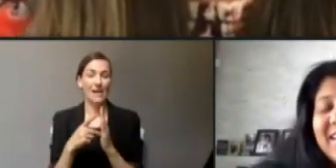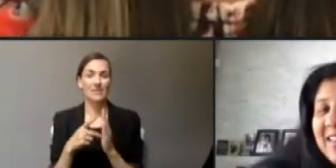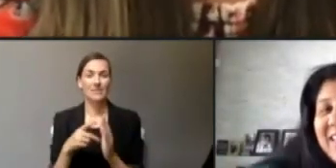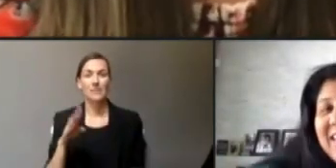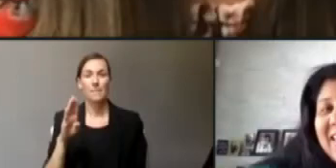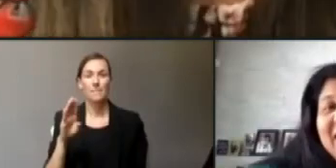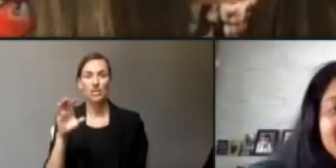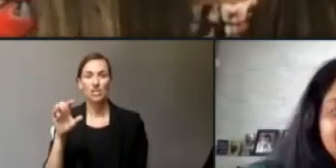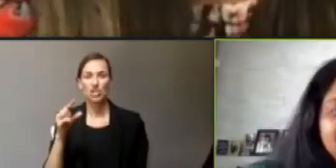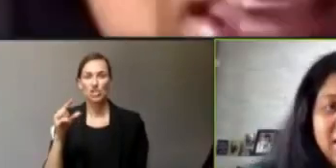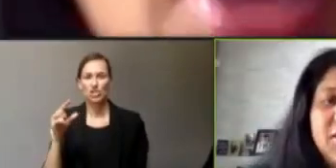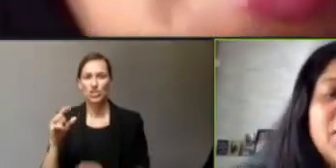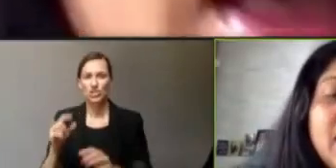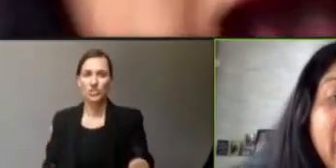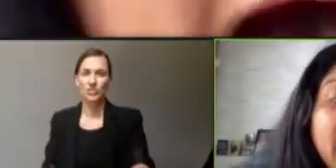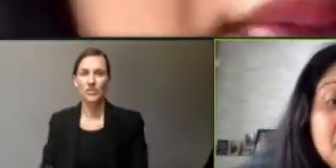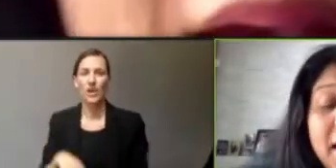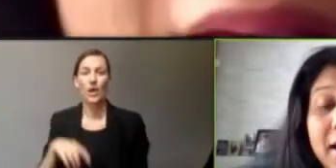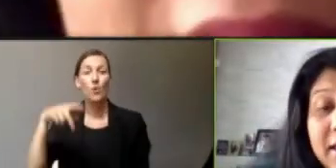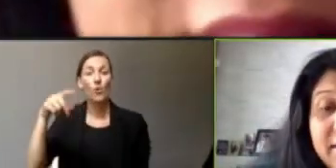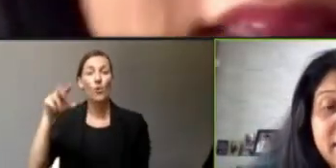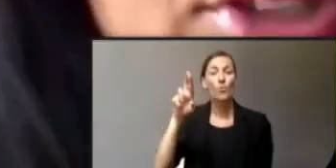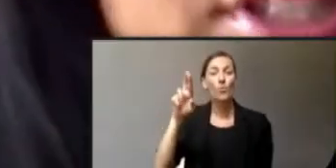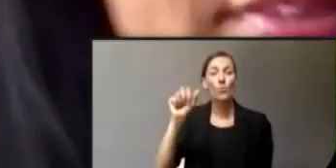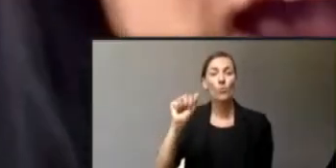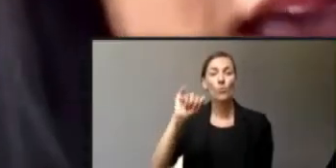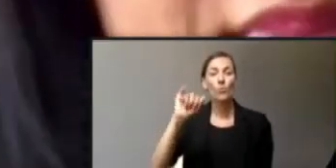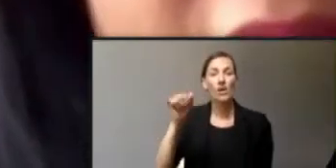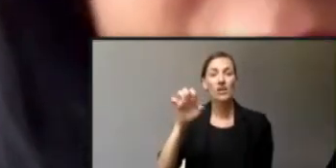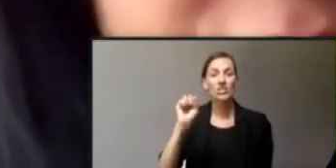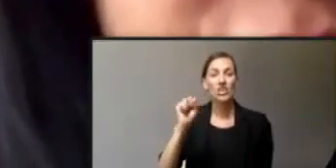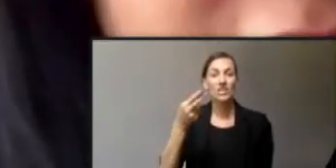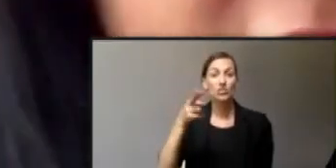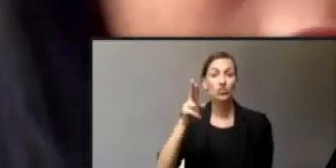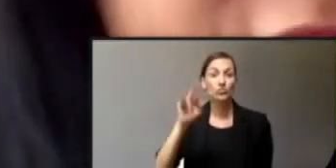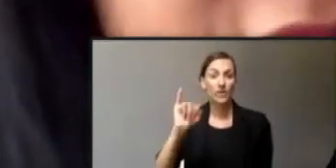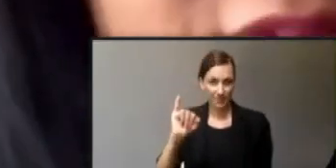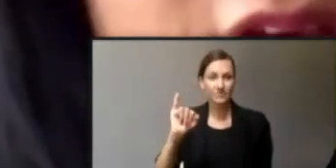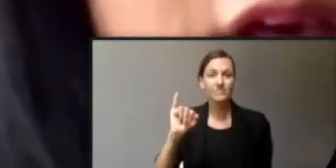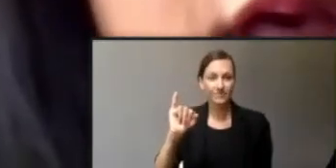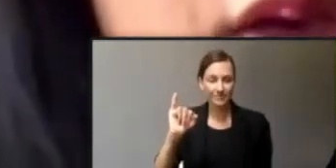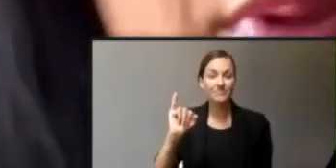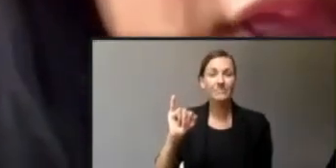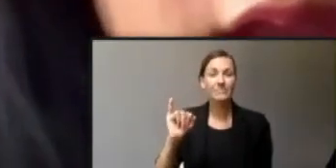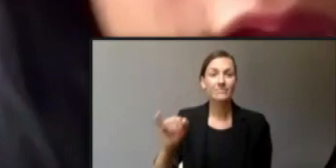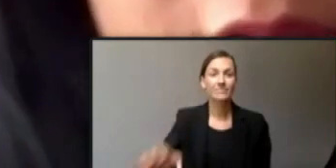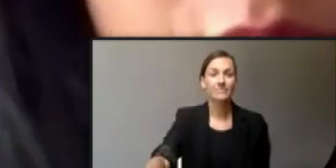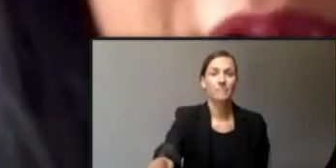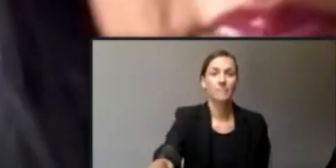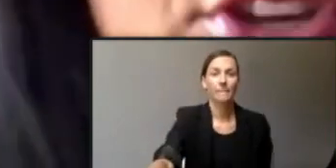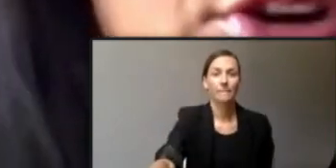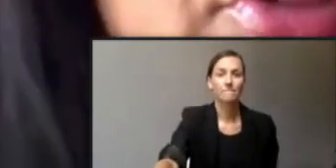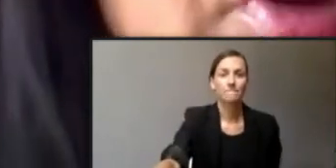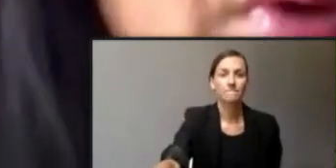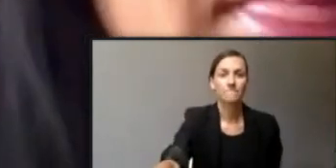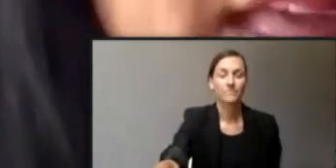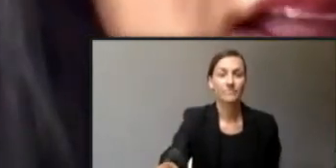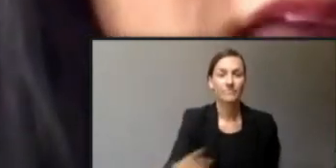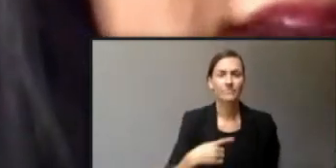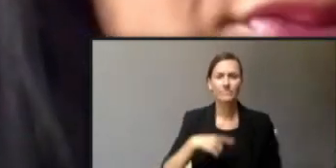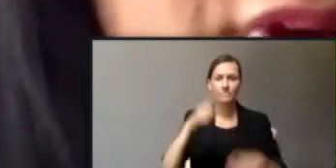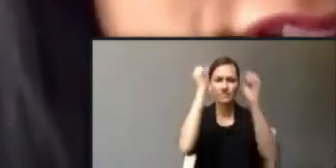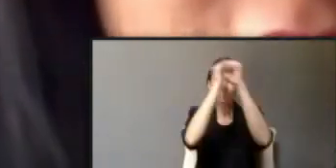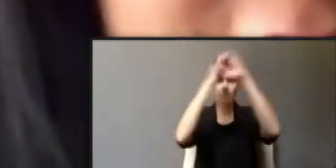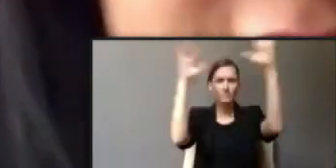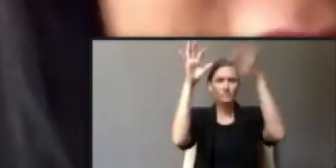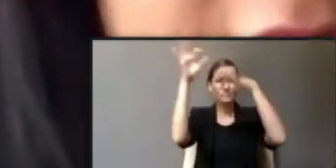welcome back. Thank you. In the interest of time, I will just kind of give a big picture overview. I think a